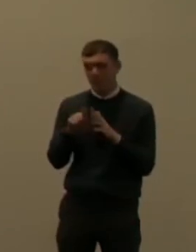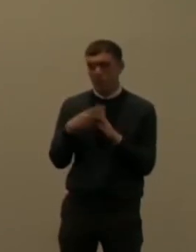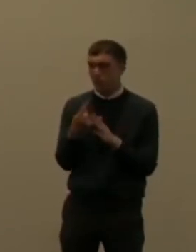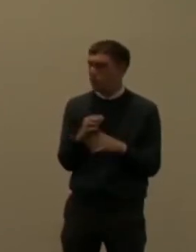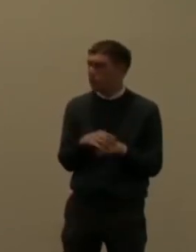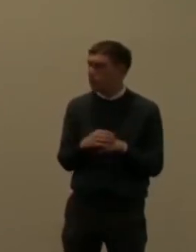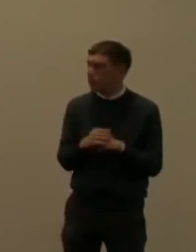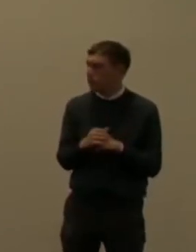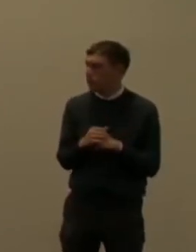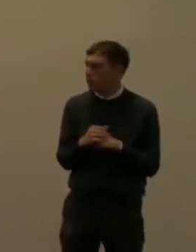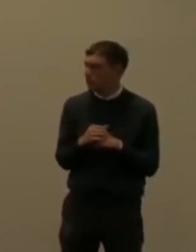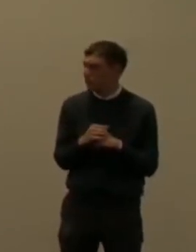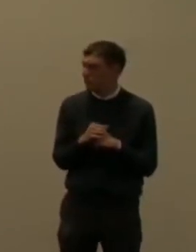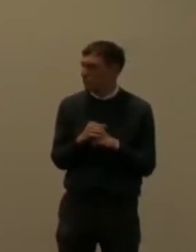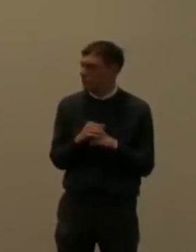So there's a